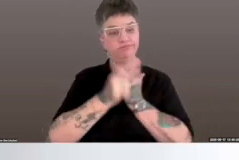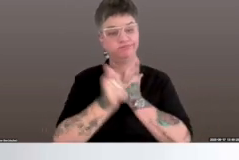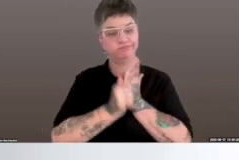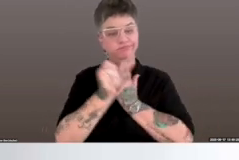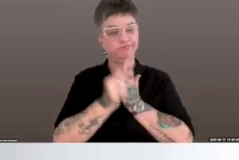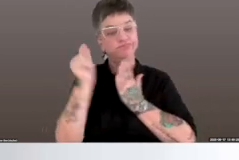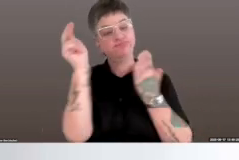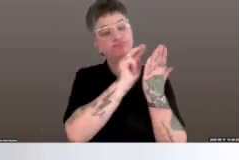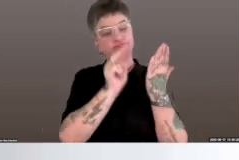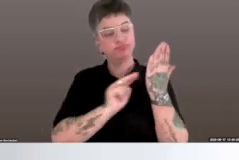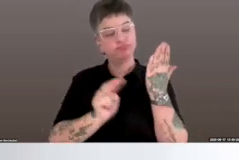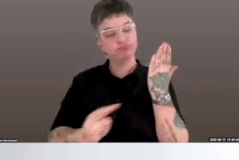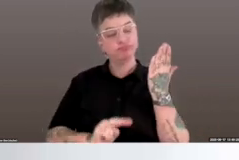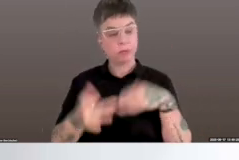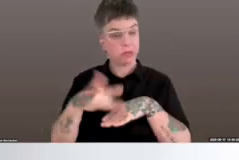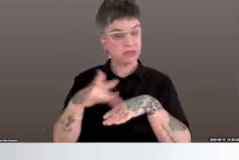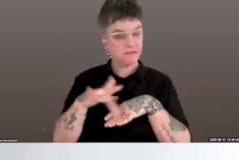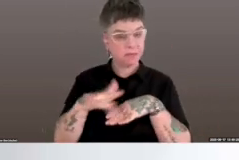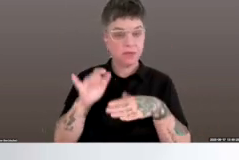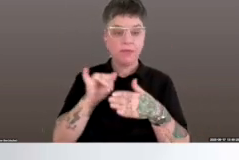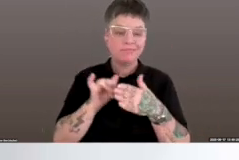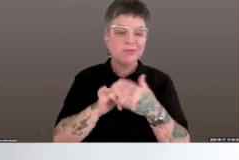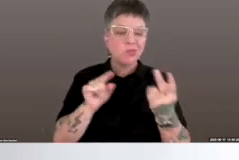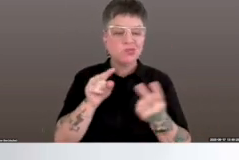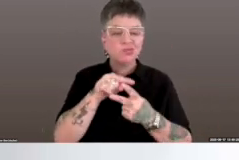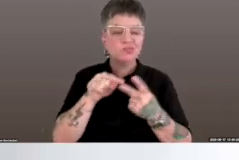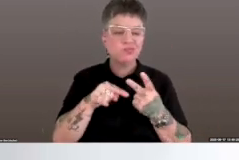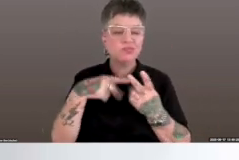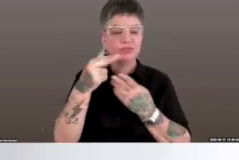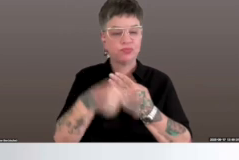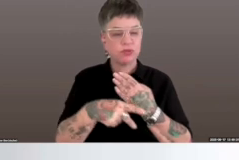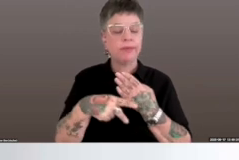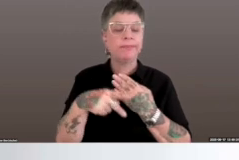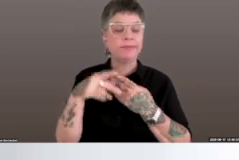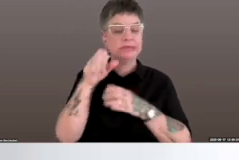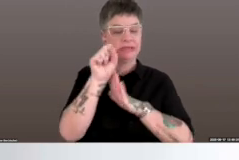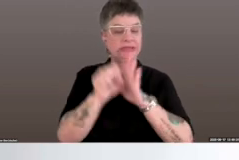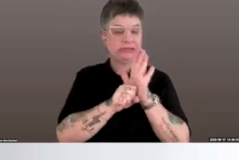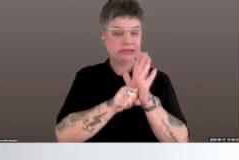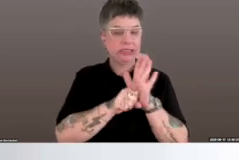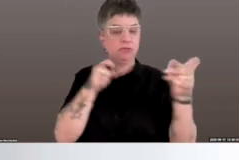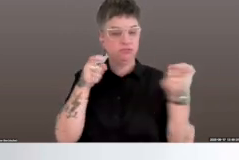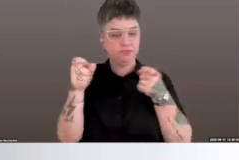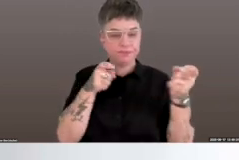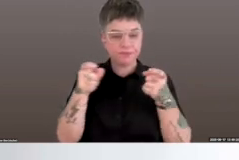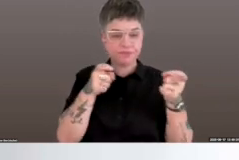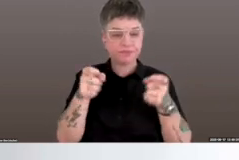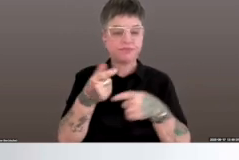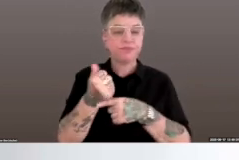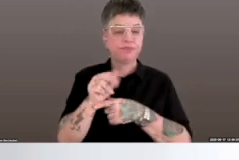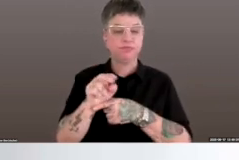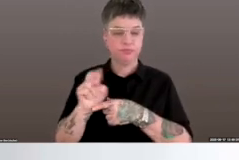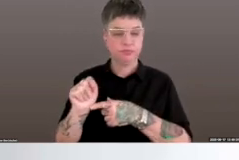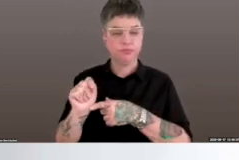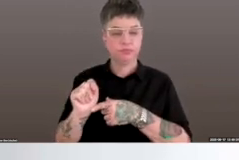you go and take a look, those are the programs that are administered via the state through our grantee CalStart. To